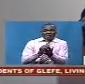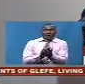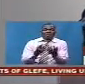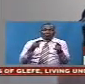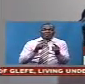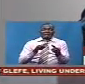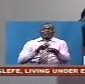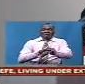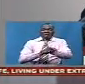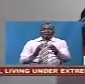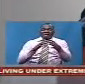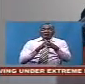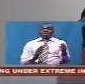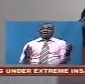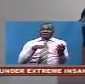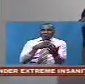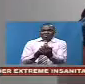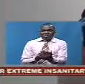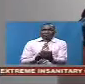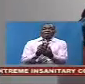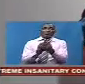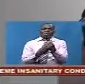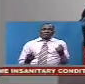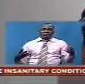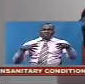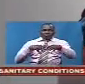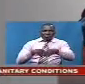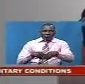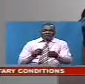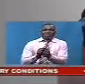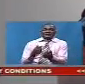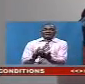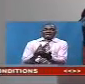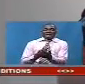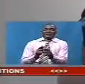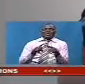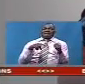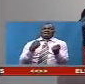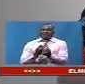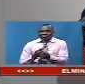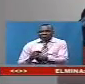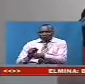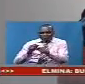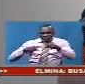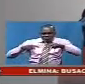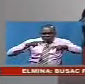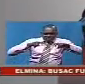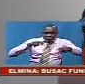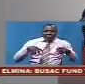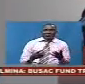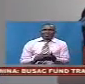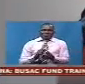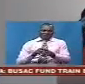once they arrive, they will move in quickly to liaise with their Ghanaian counterparts to